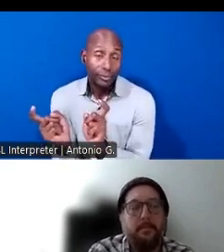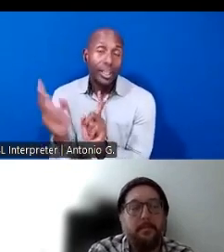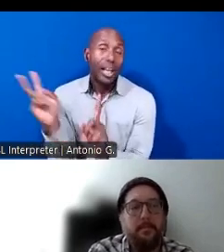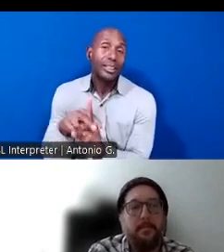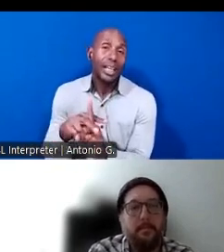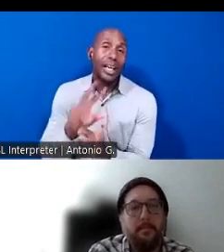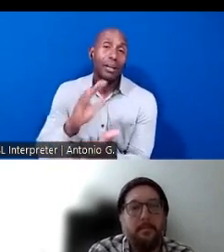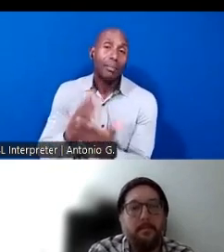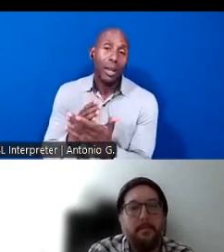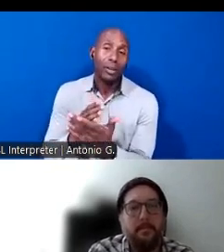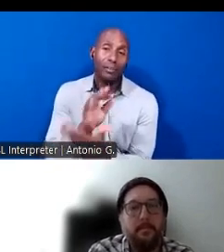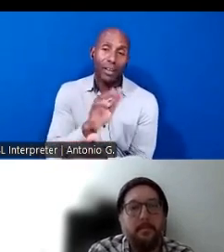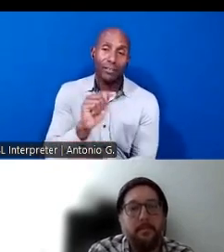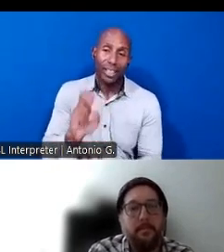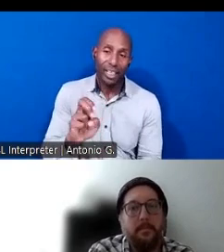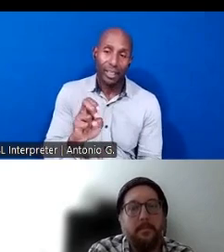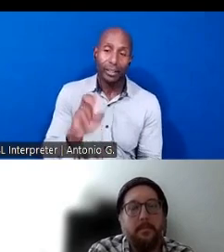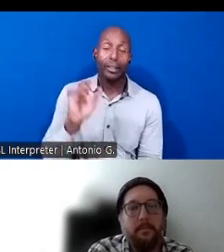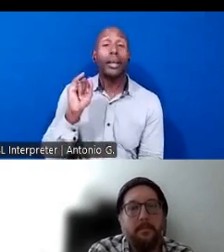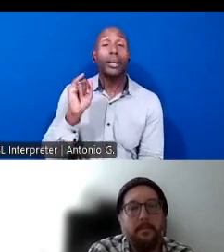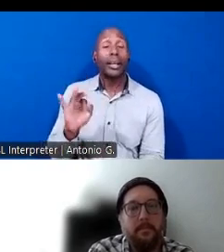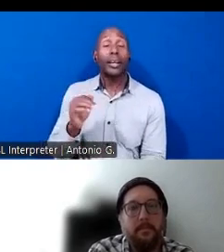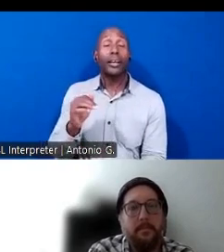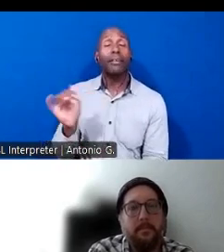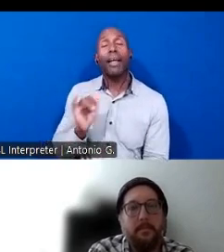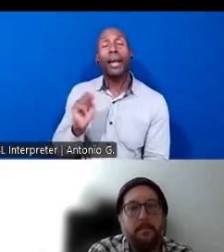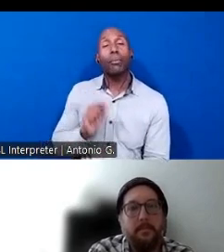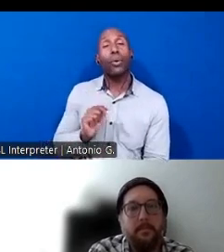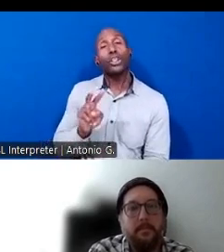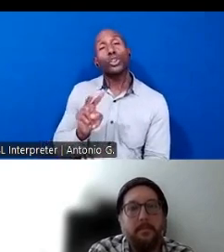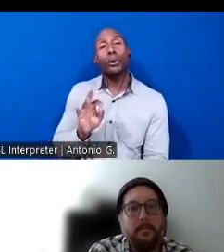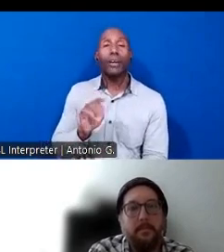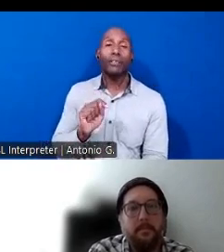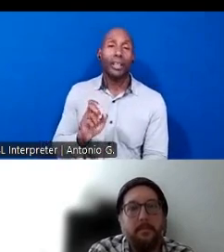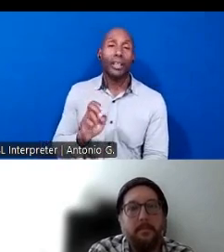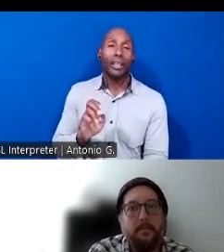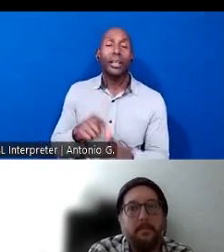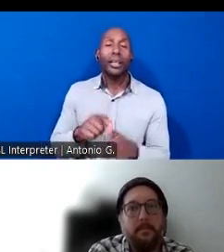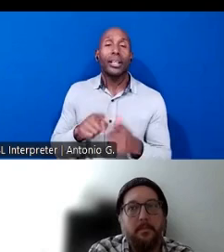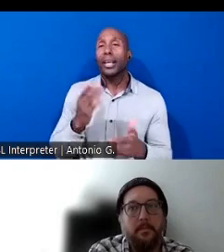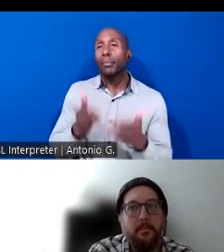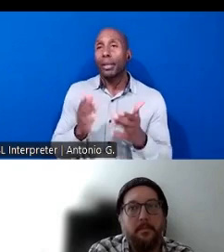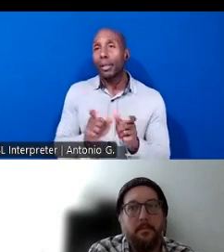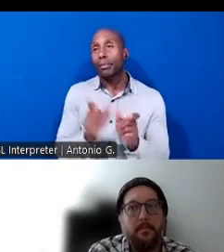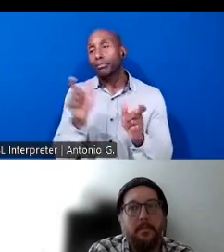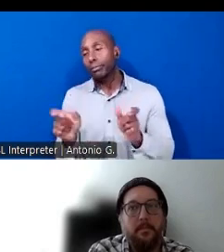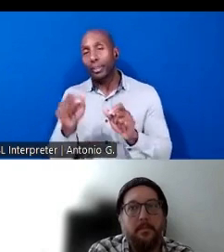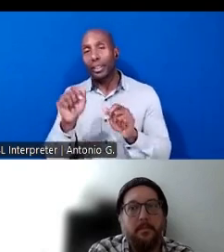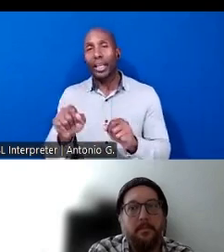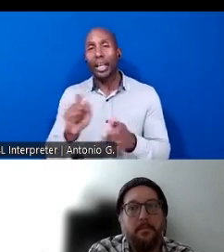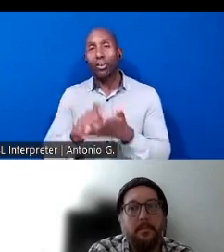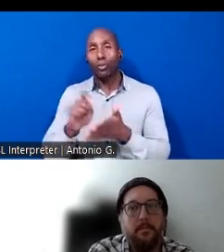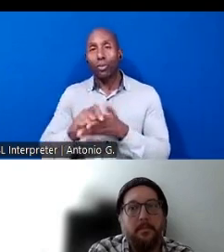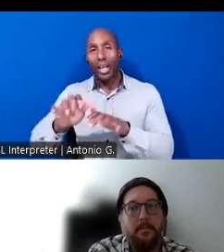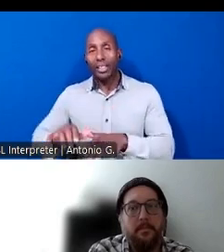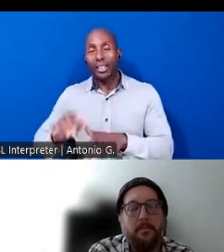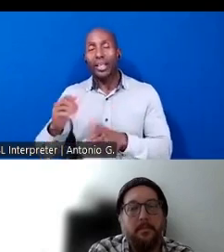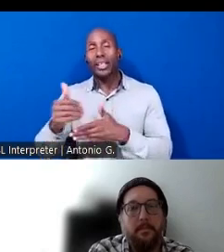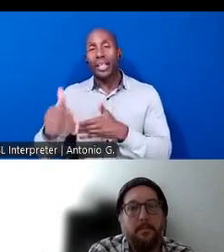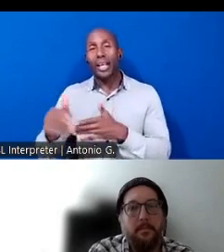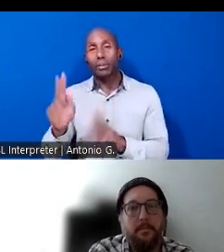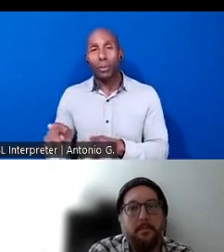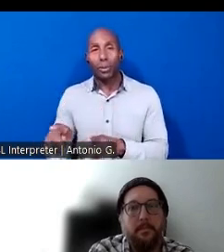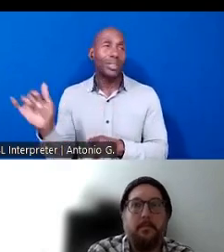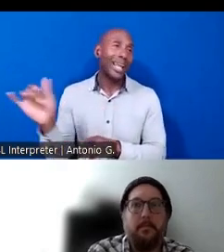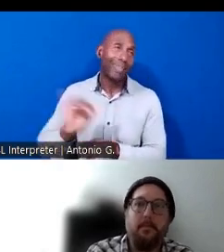like a 0.2 FTE, and then next to them, you might write the next person. For example, it could be